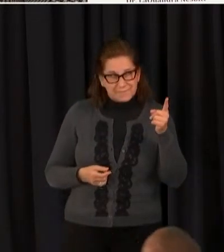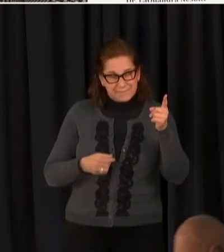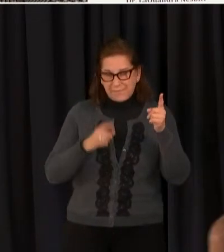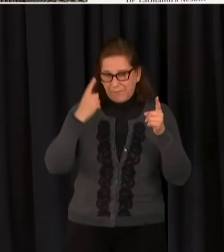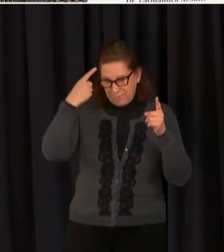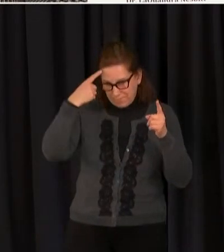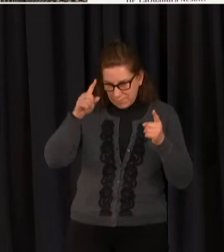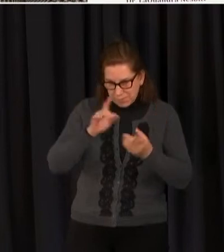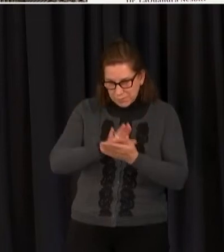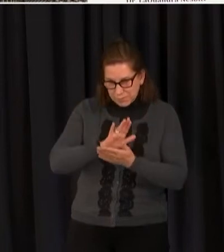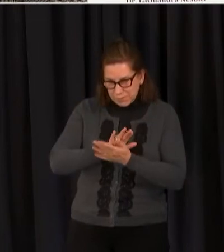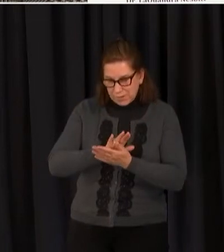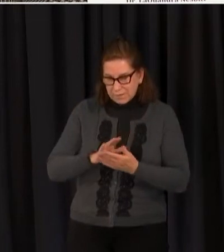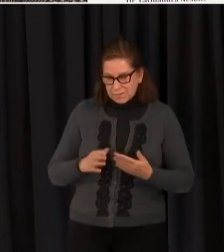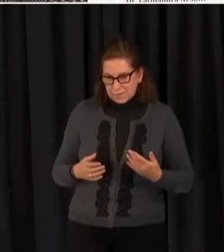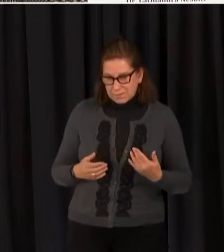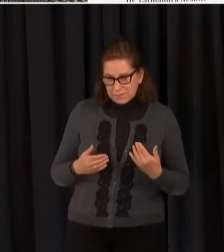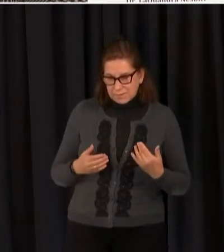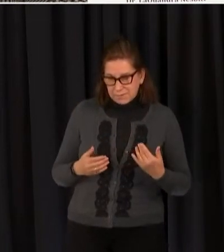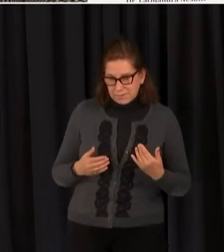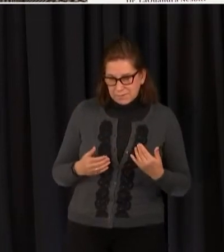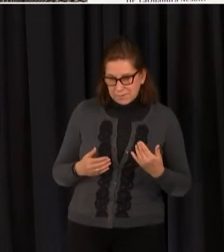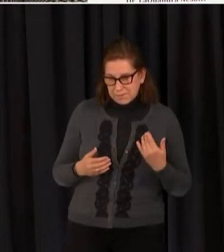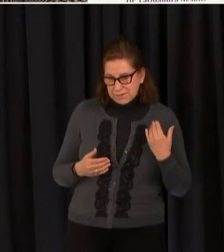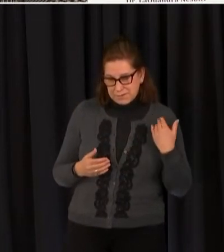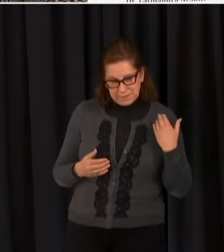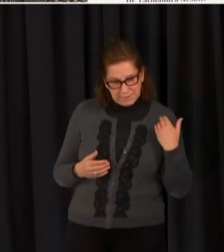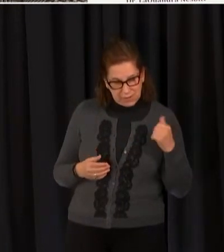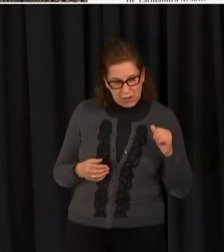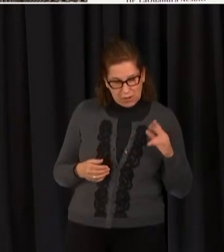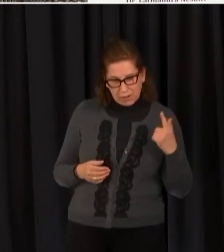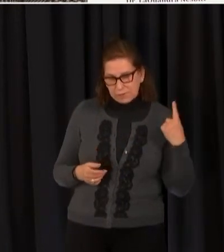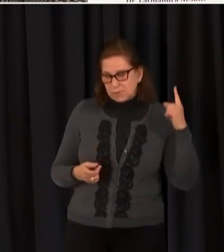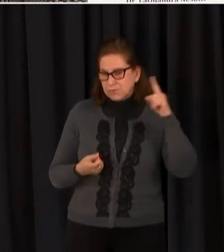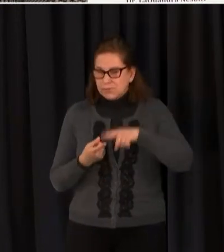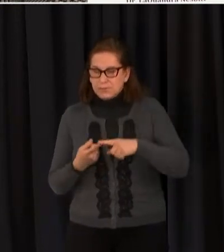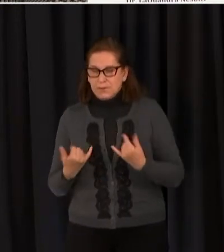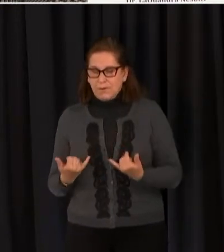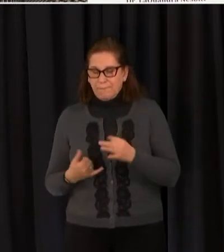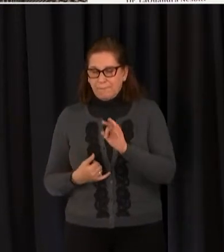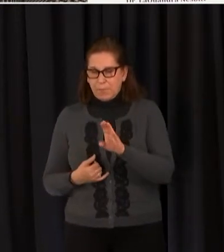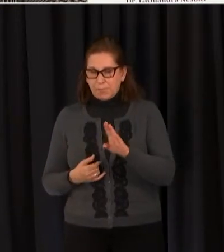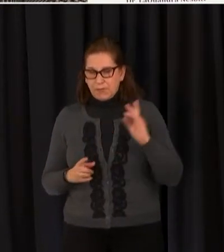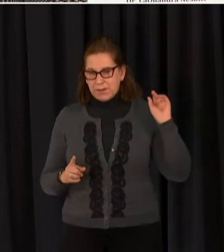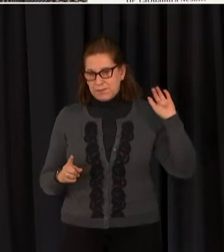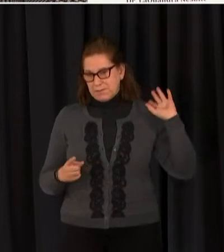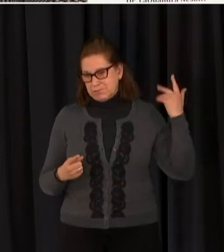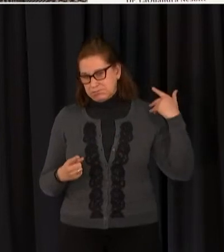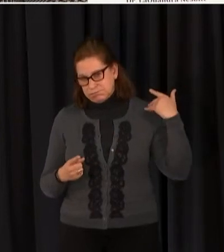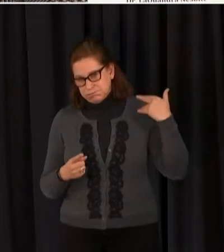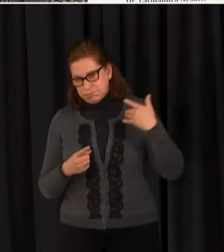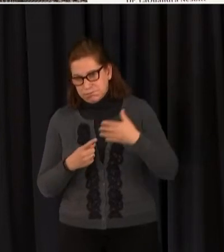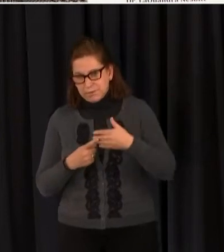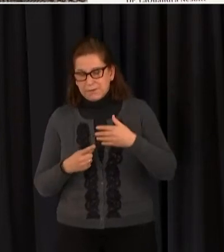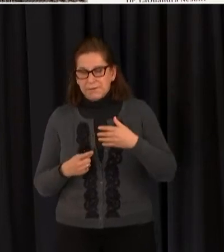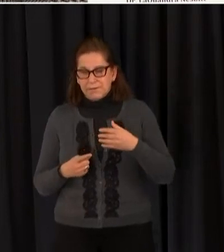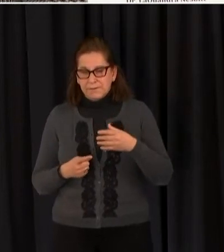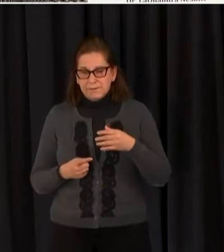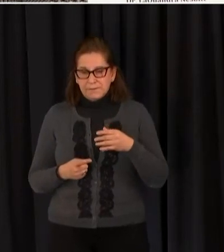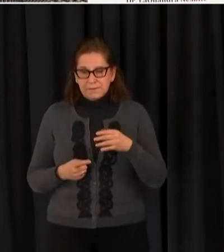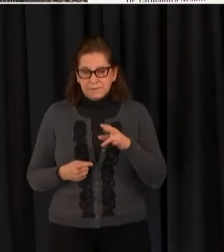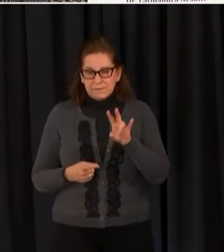schools since August through the end of February. And there have been 796 reported